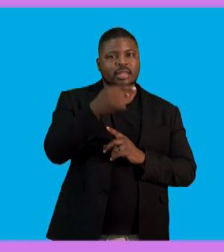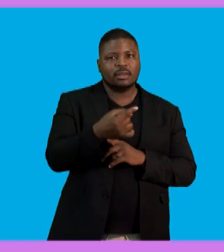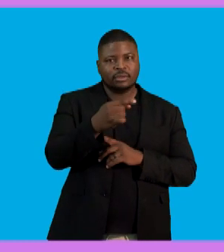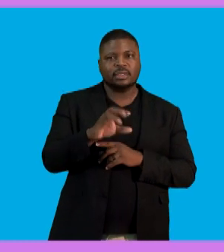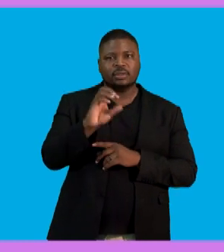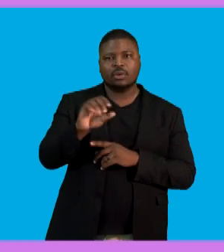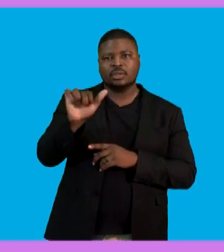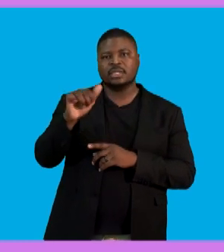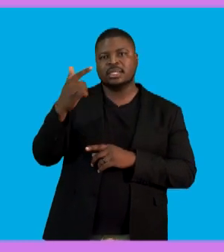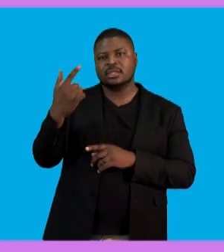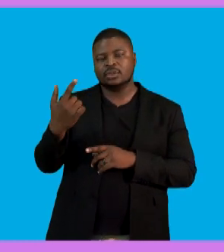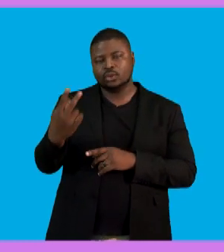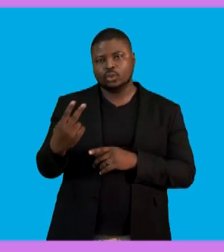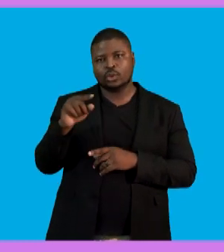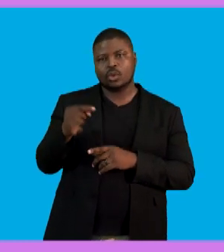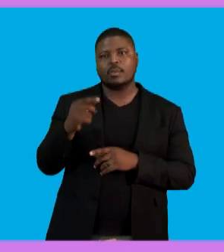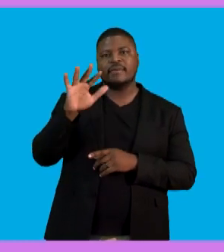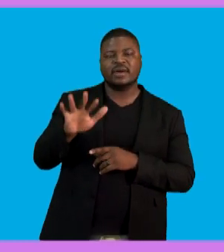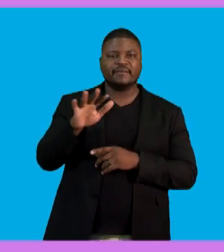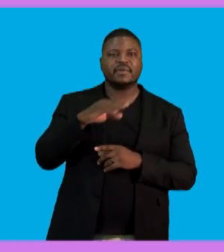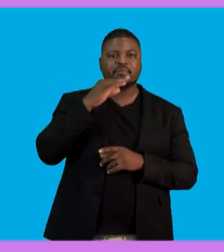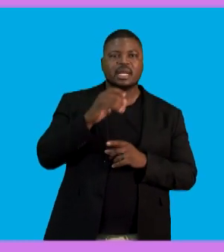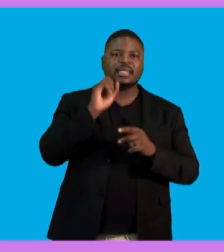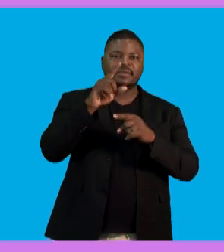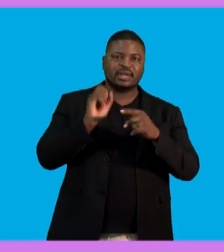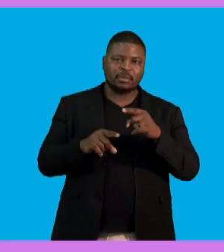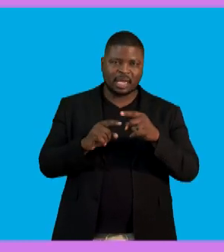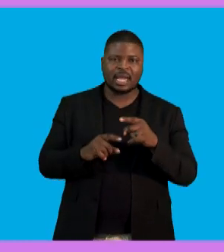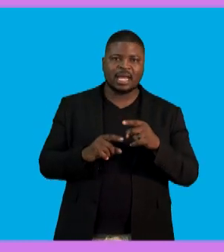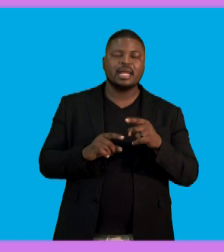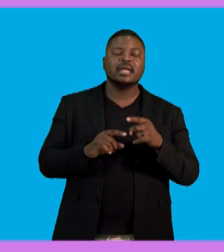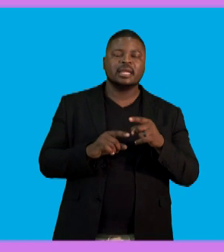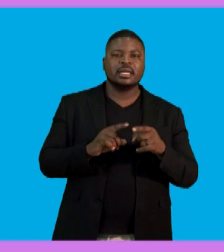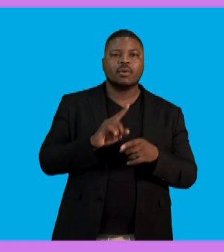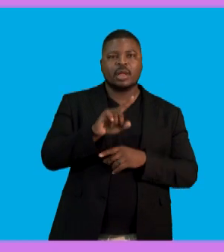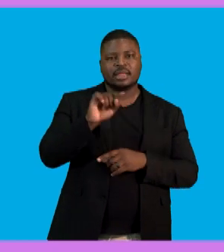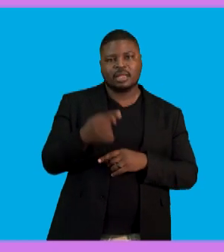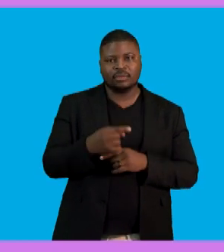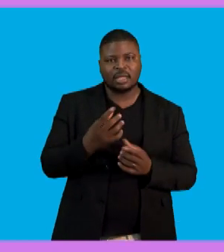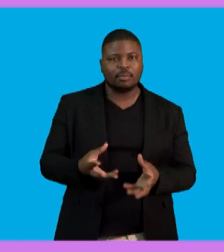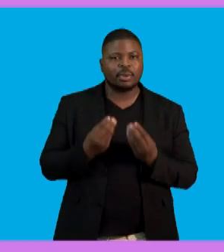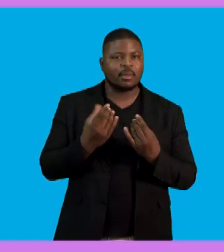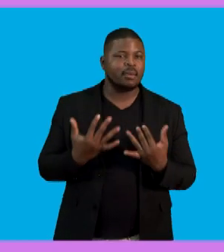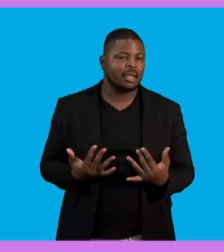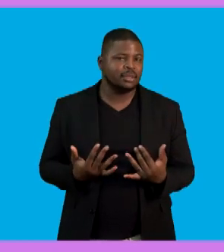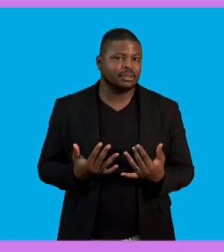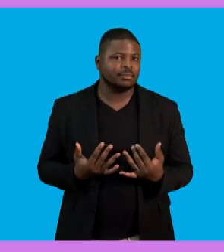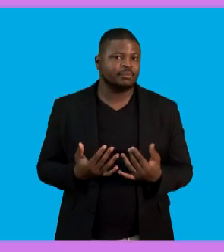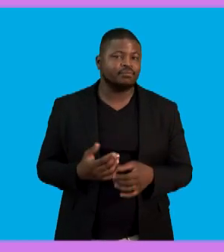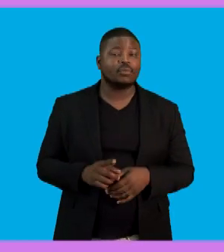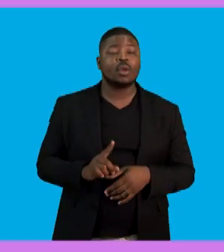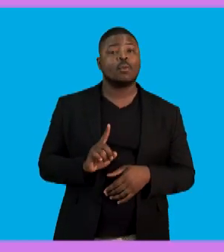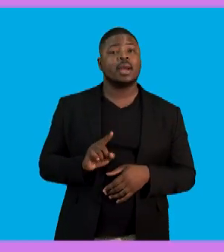1,062.5 divided by 1,000. Then what do you get? We are getting, it's